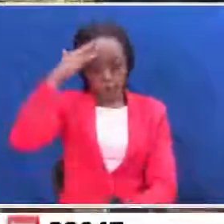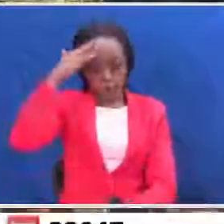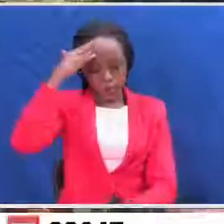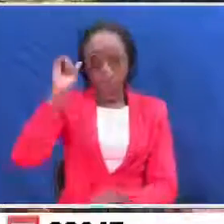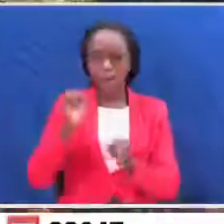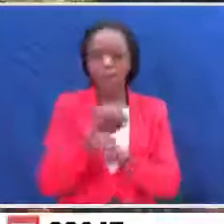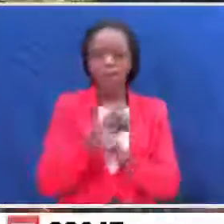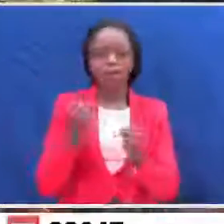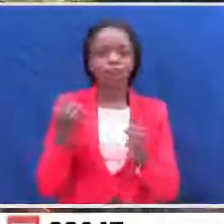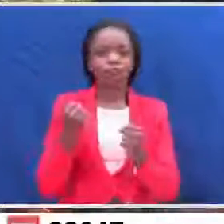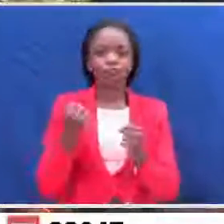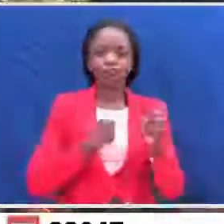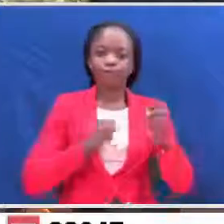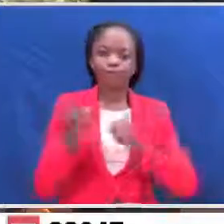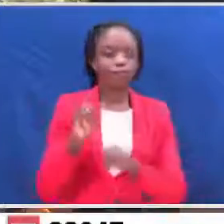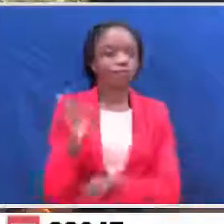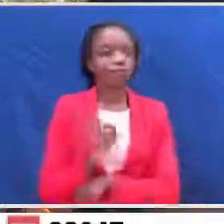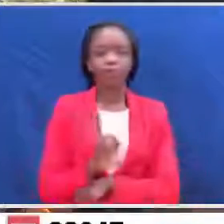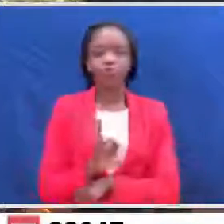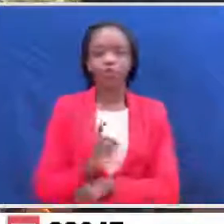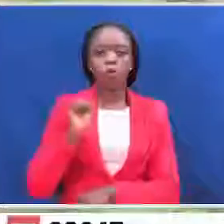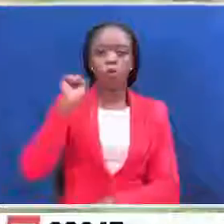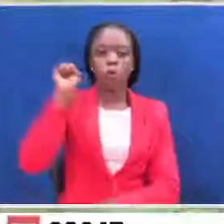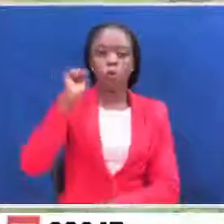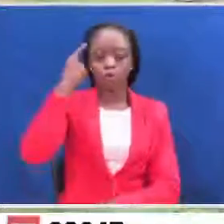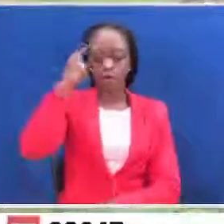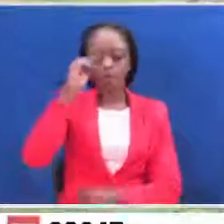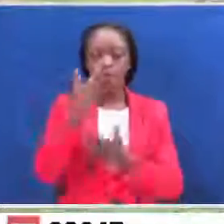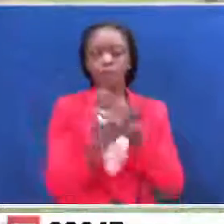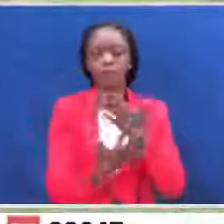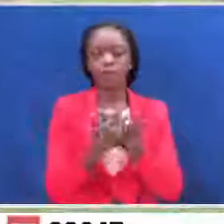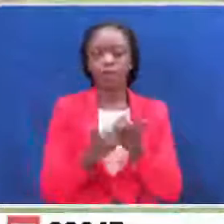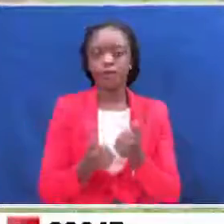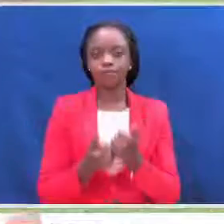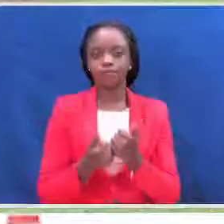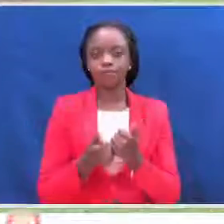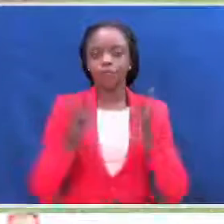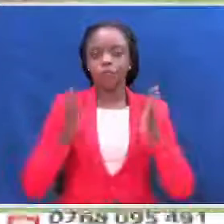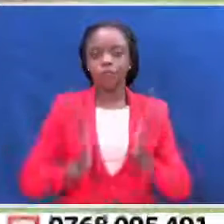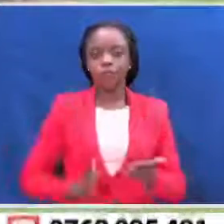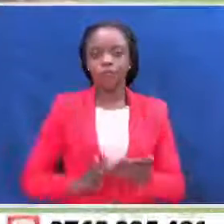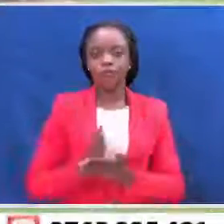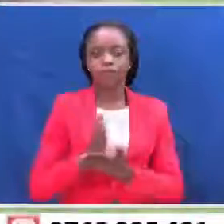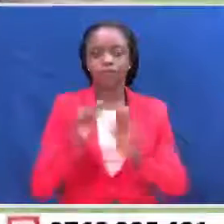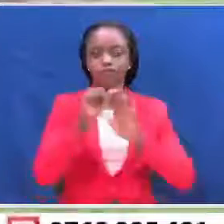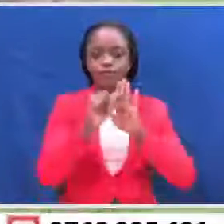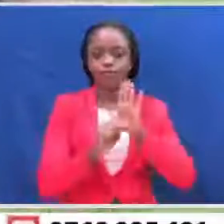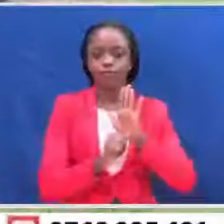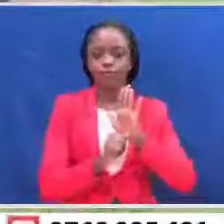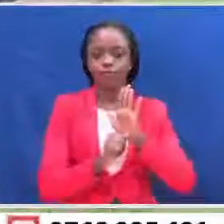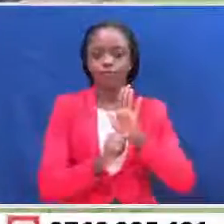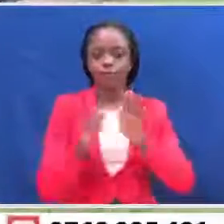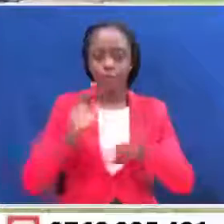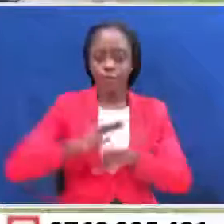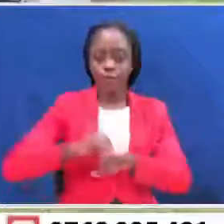siasa za vita wala siasa za kumwaga damu. Human Rights Agenda Coordinator Munyihaji Chamosi has